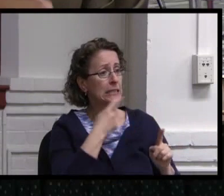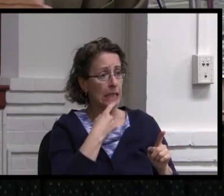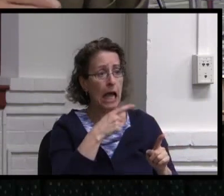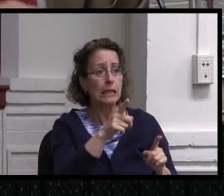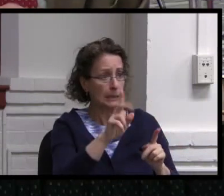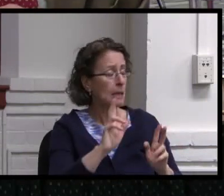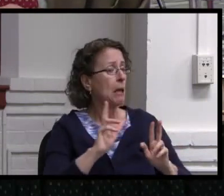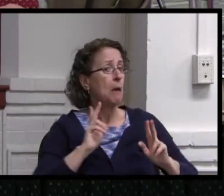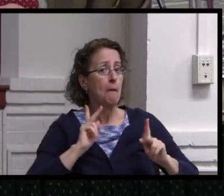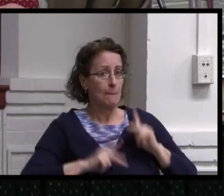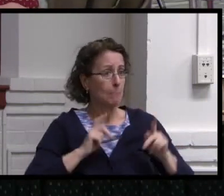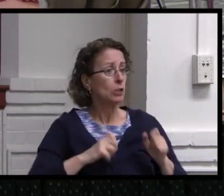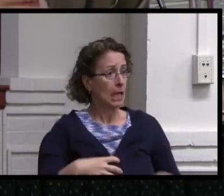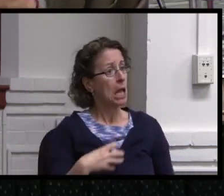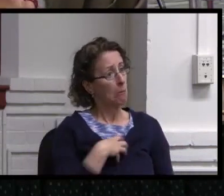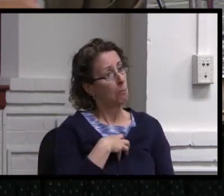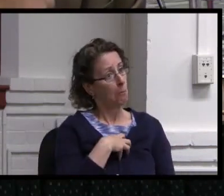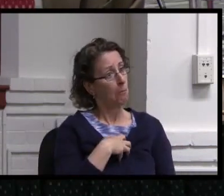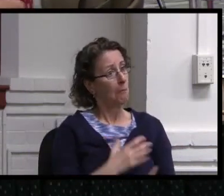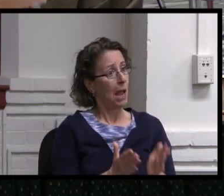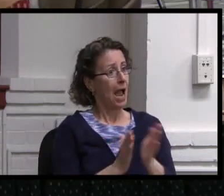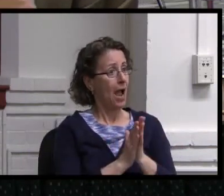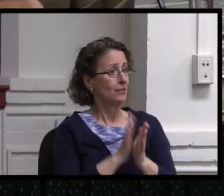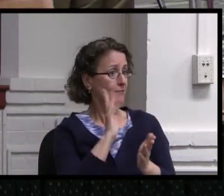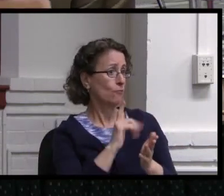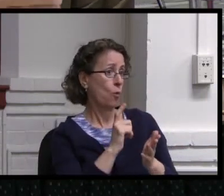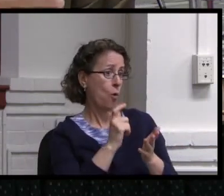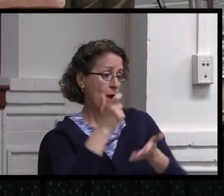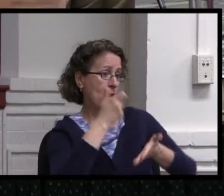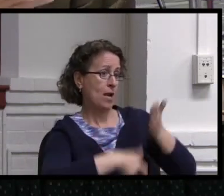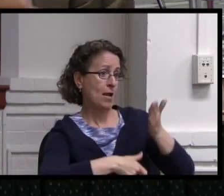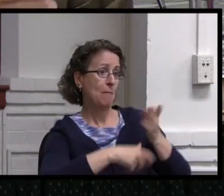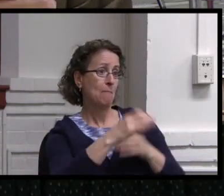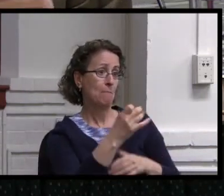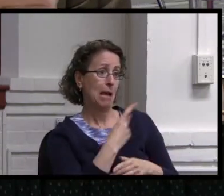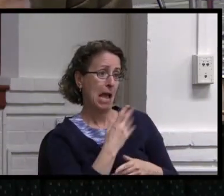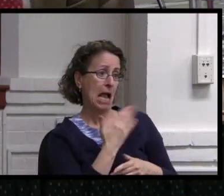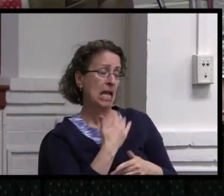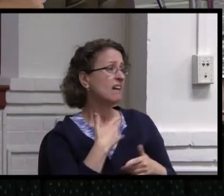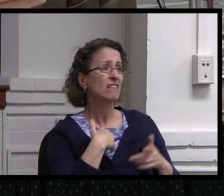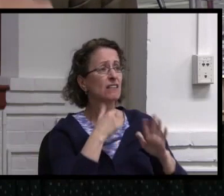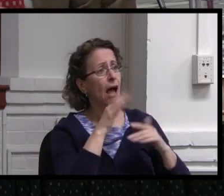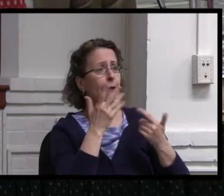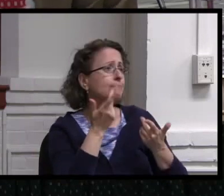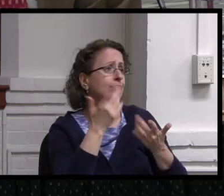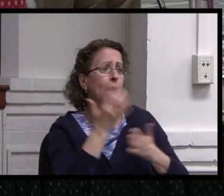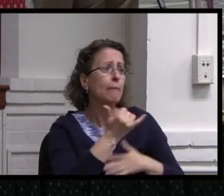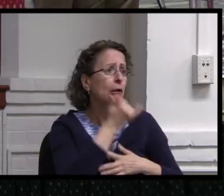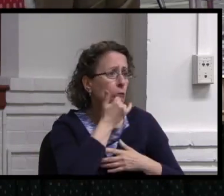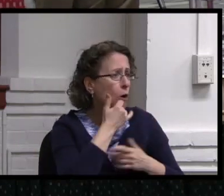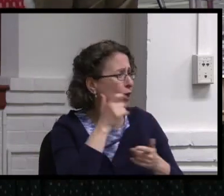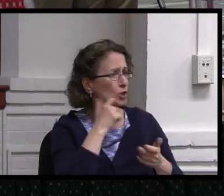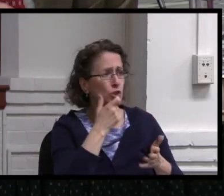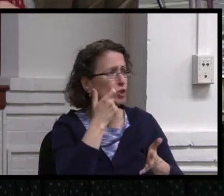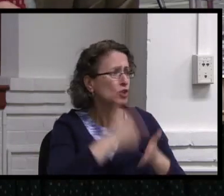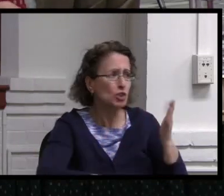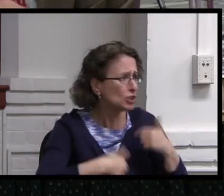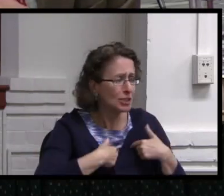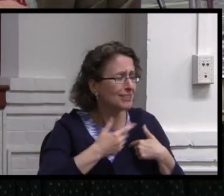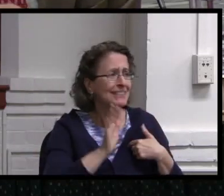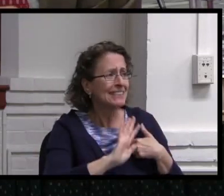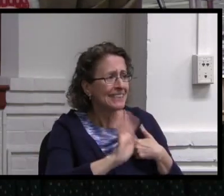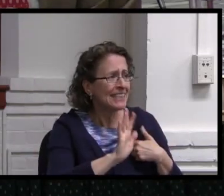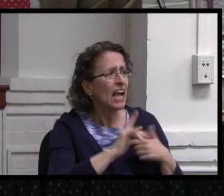customers to appeal the late charge if they believe that it's been improperly imposed.